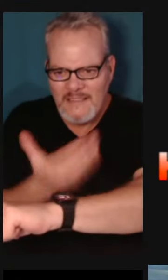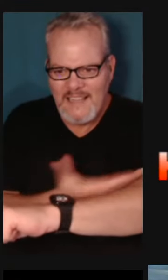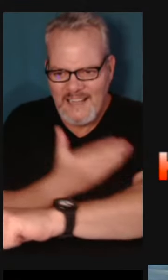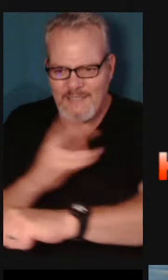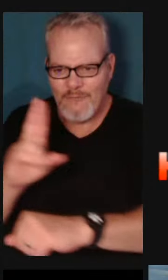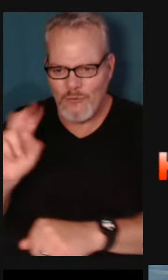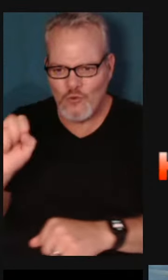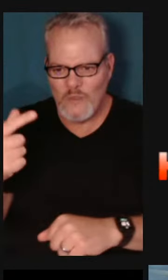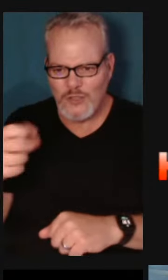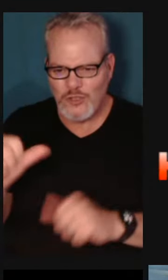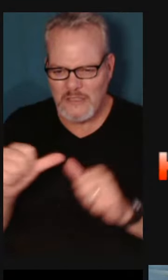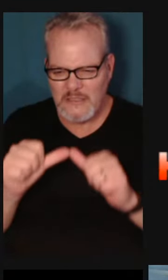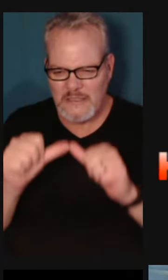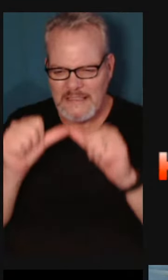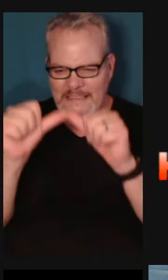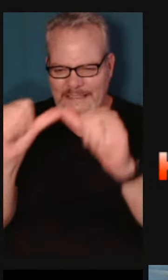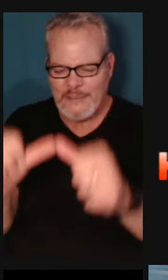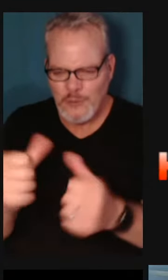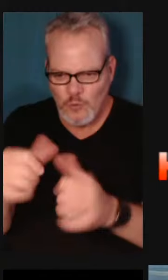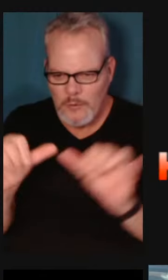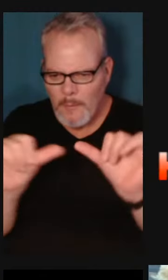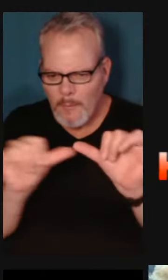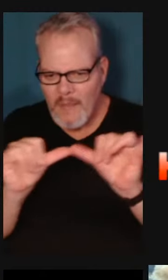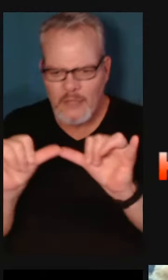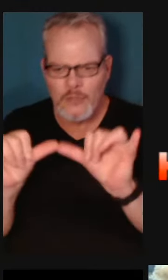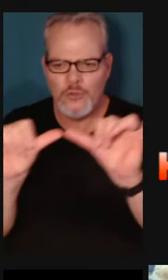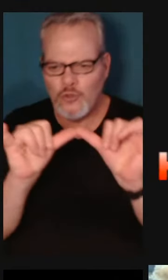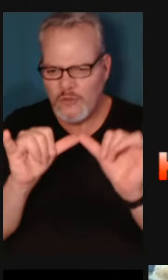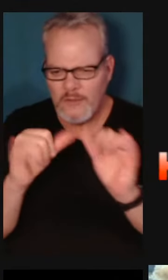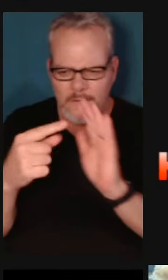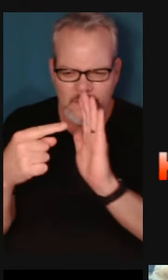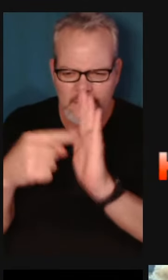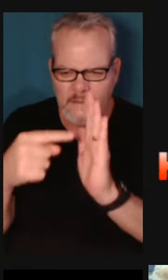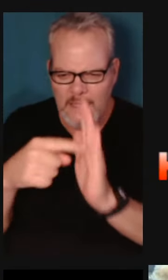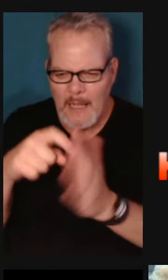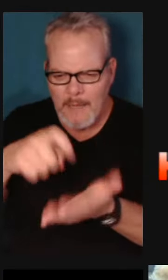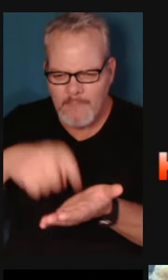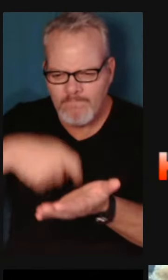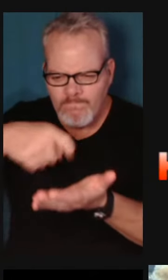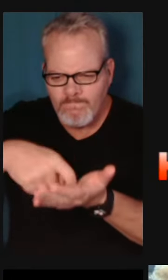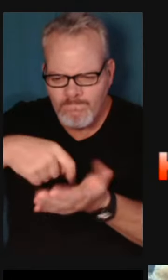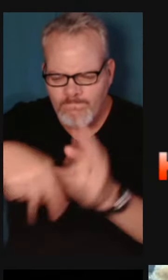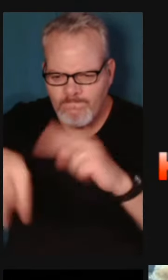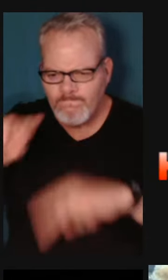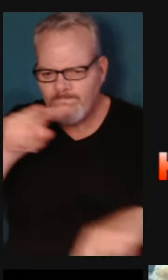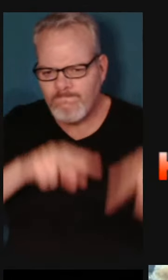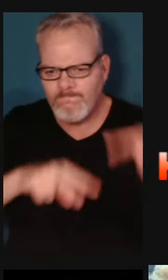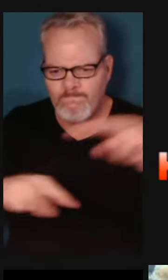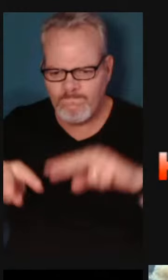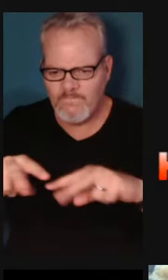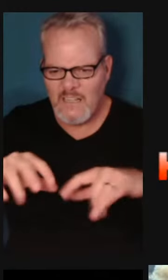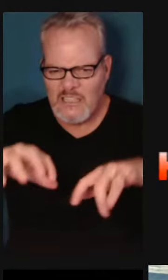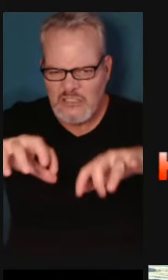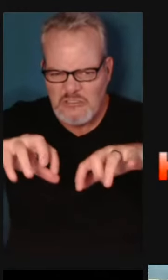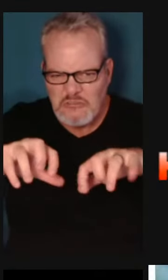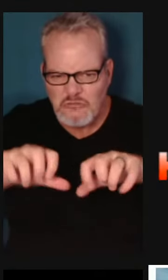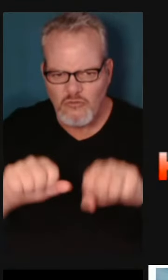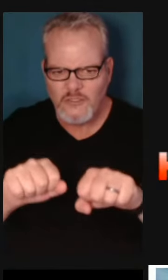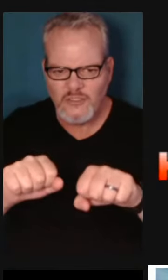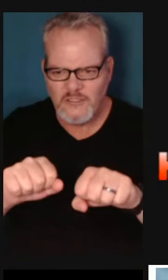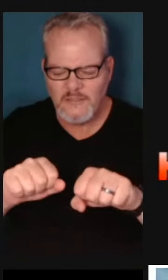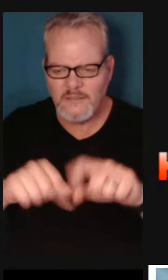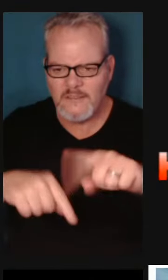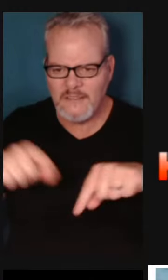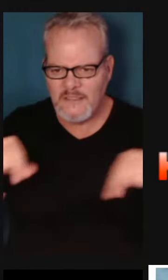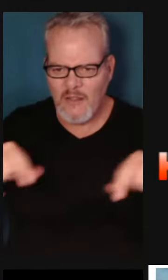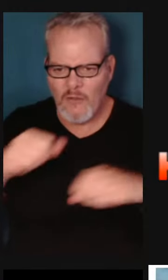continuing measuring and sampling it. And so they're crushing that rock there, and little